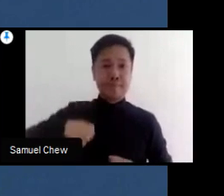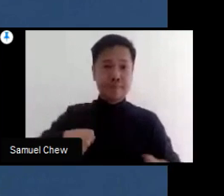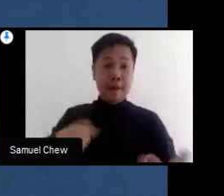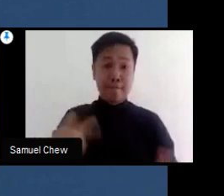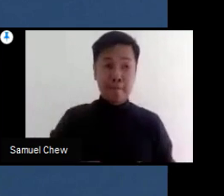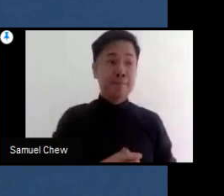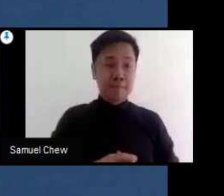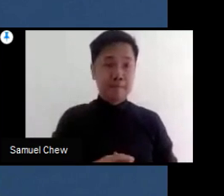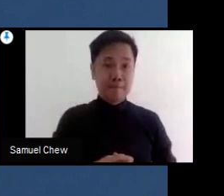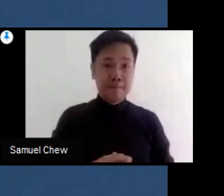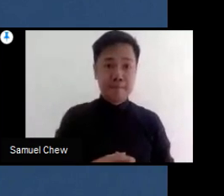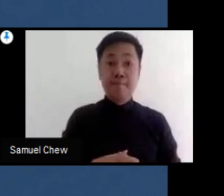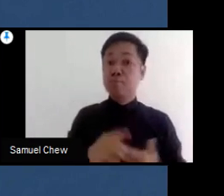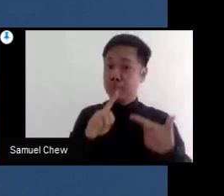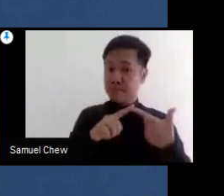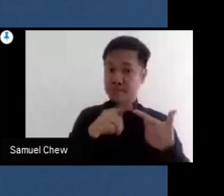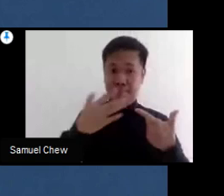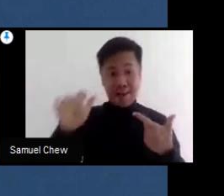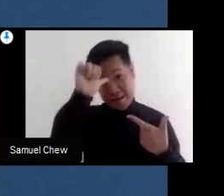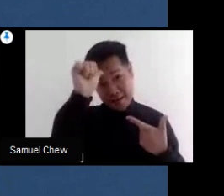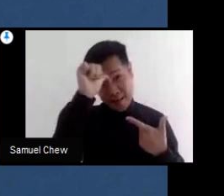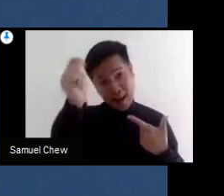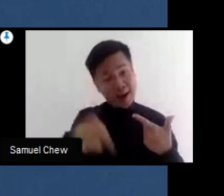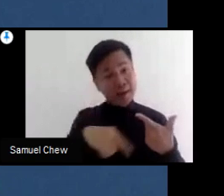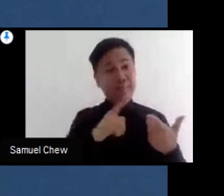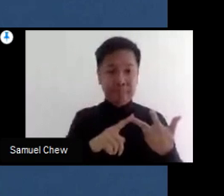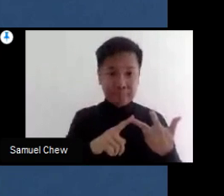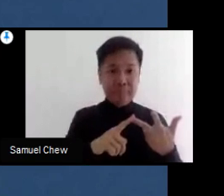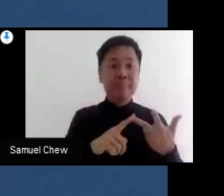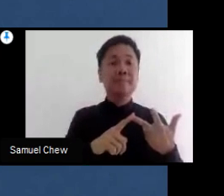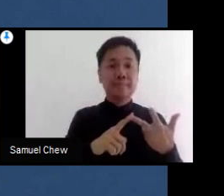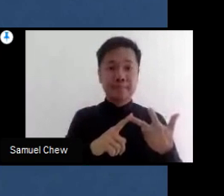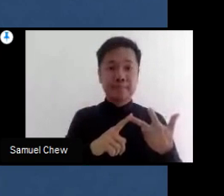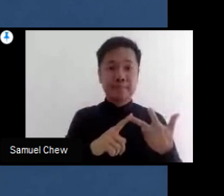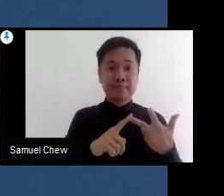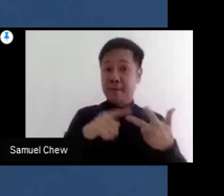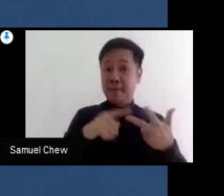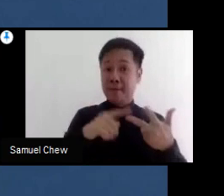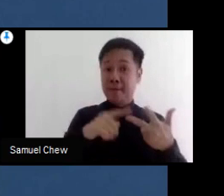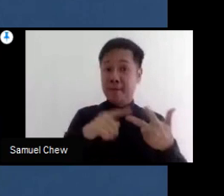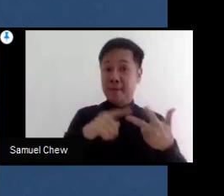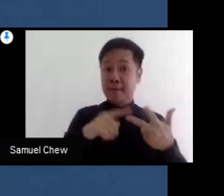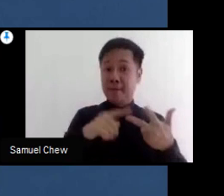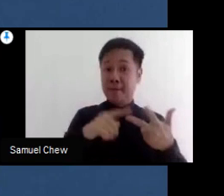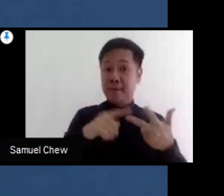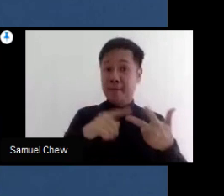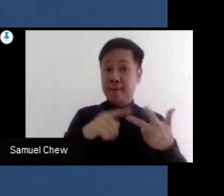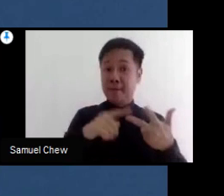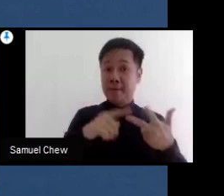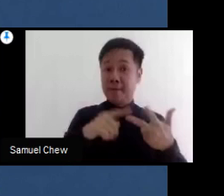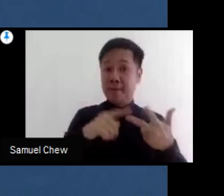distinguished delegate from India, who will join us virtually. China, you